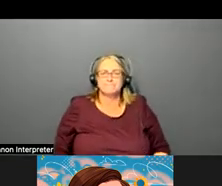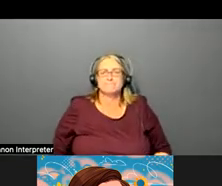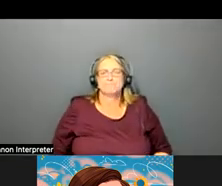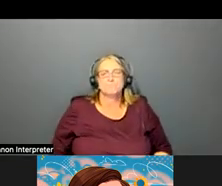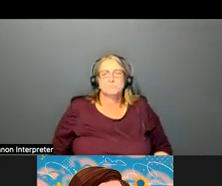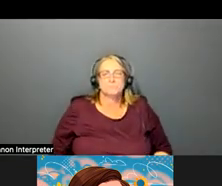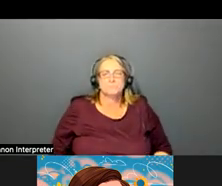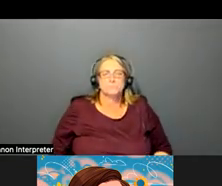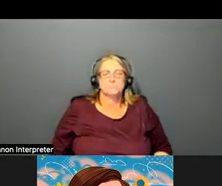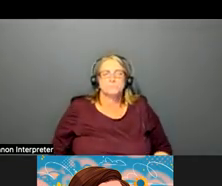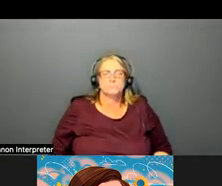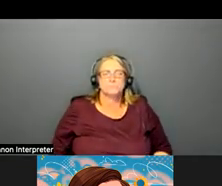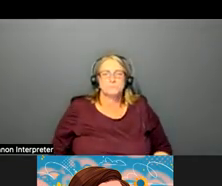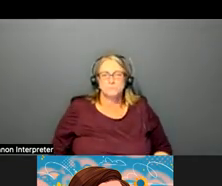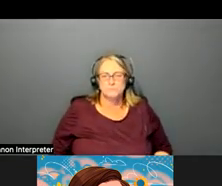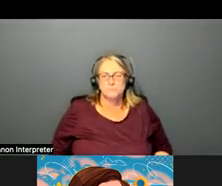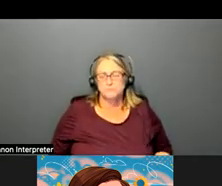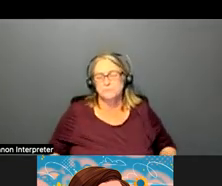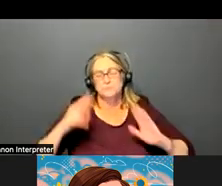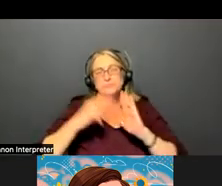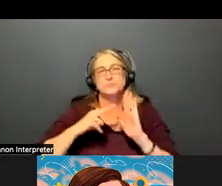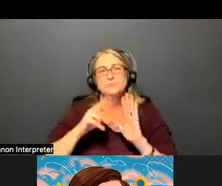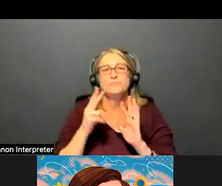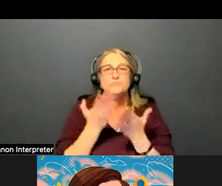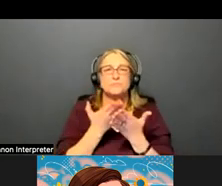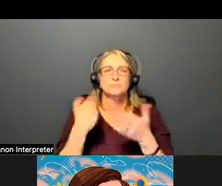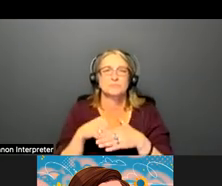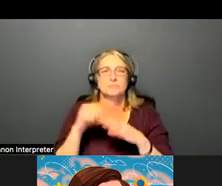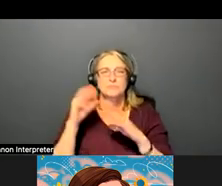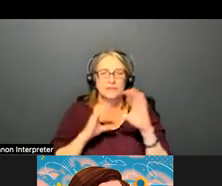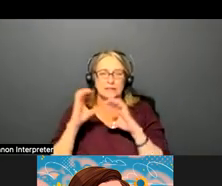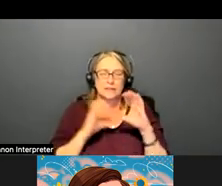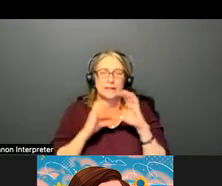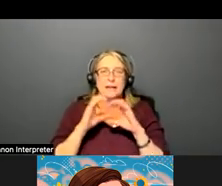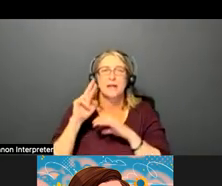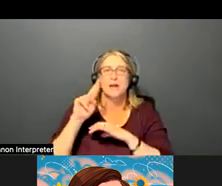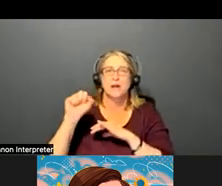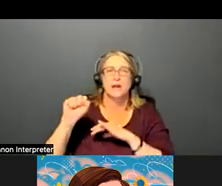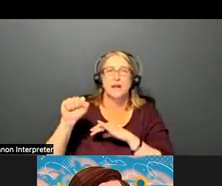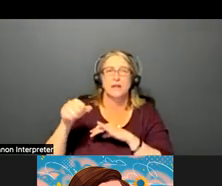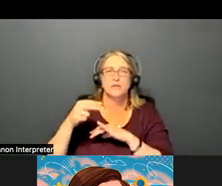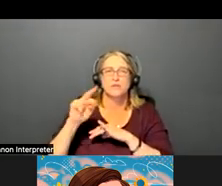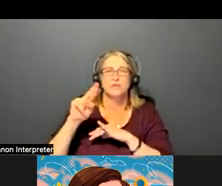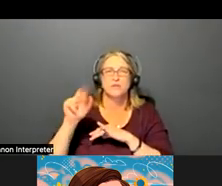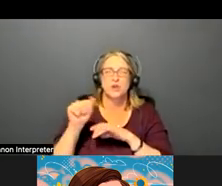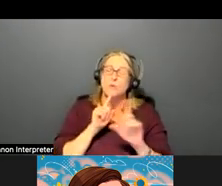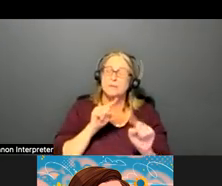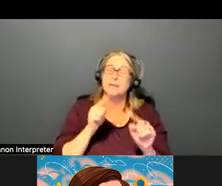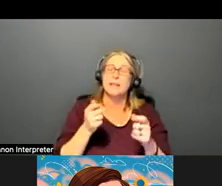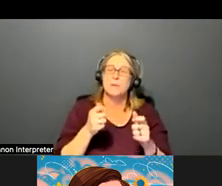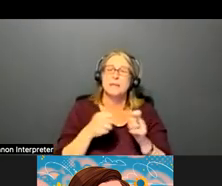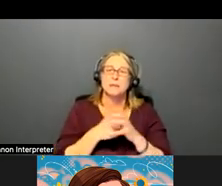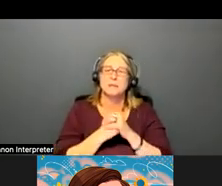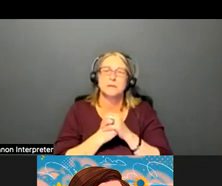Thank you so much. I want to read a couple of things in the chat. I know that Rashira responded a little bit to this. This